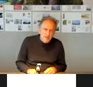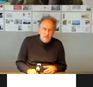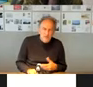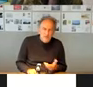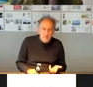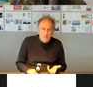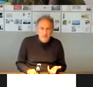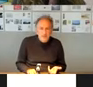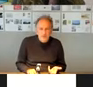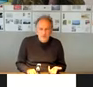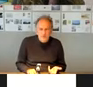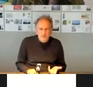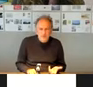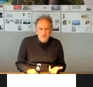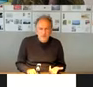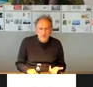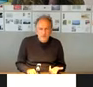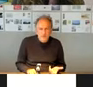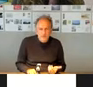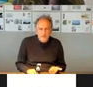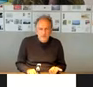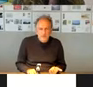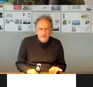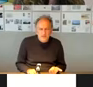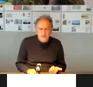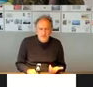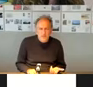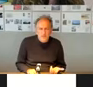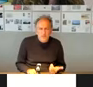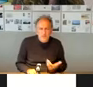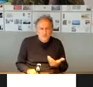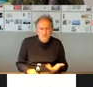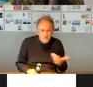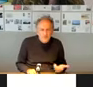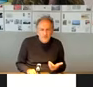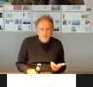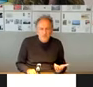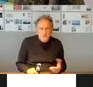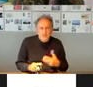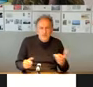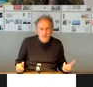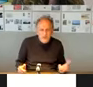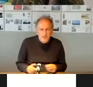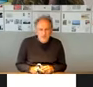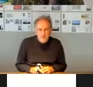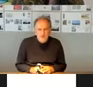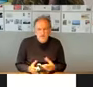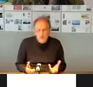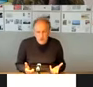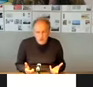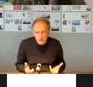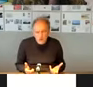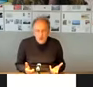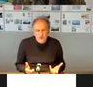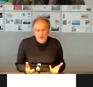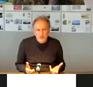and certain transparency, and here unique materials in this given space. This is concrete,